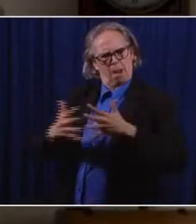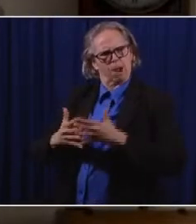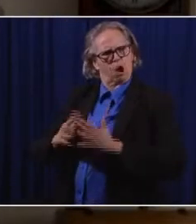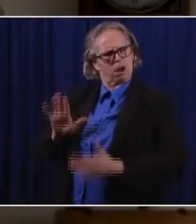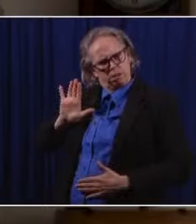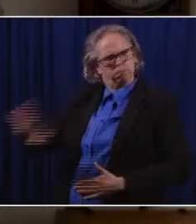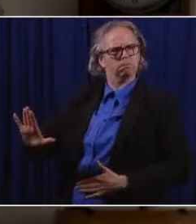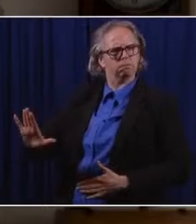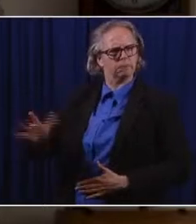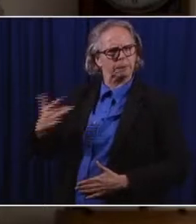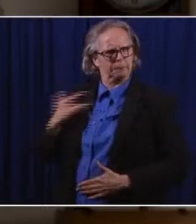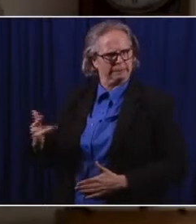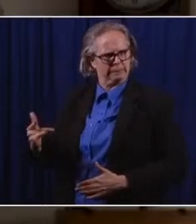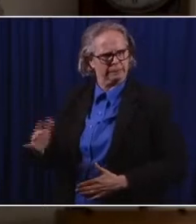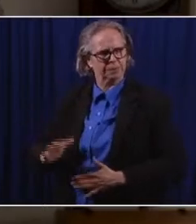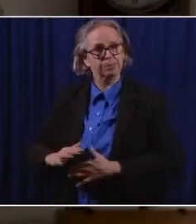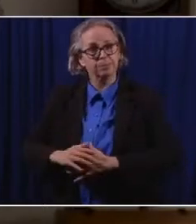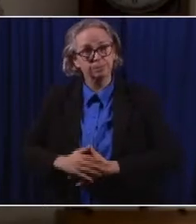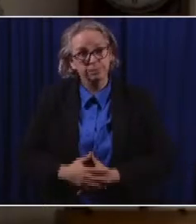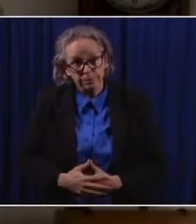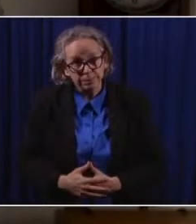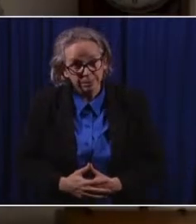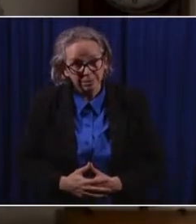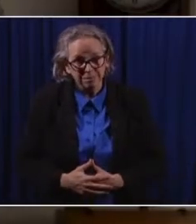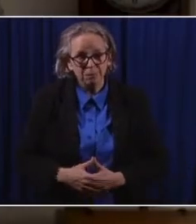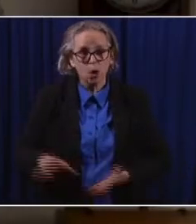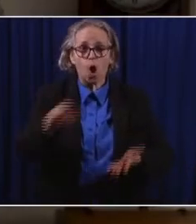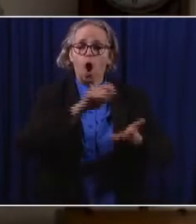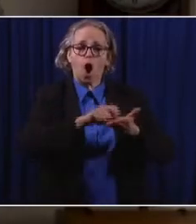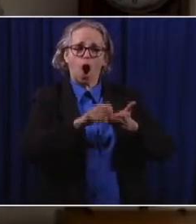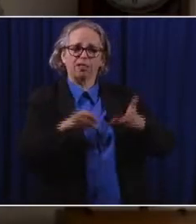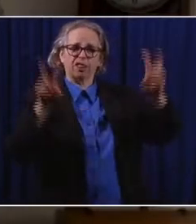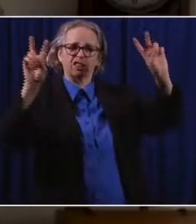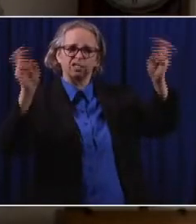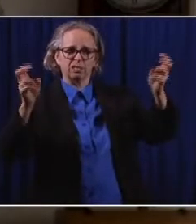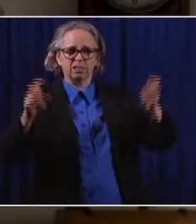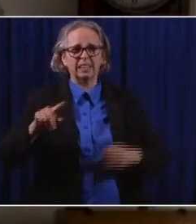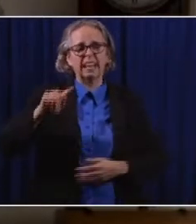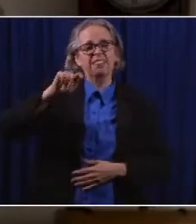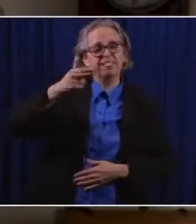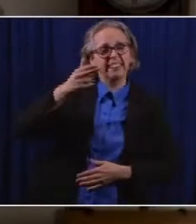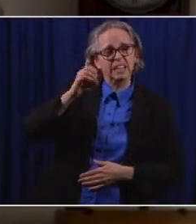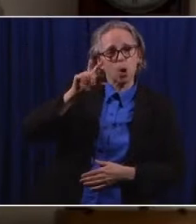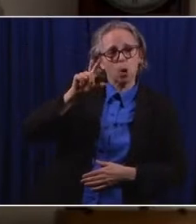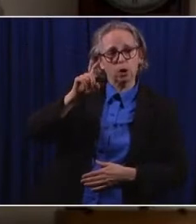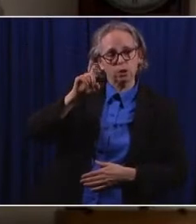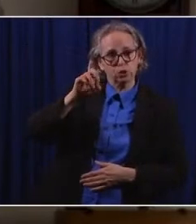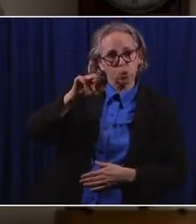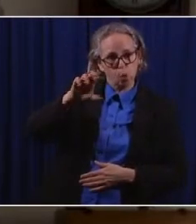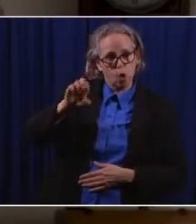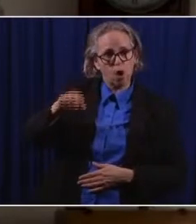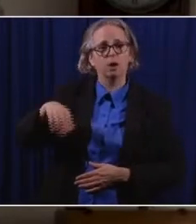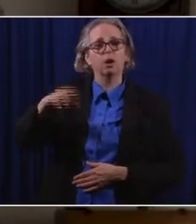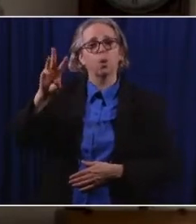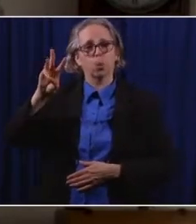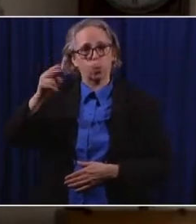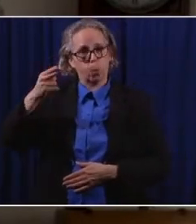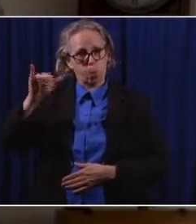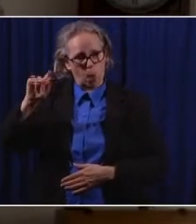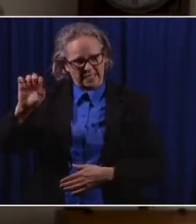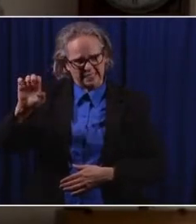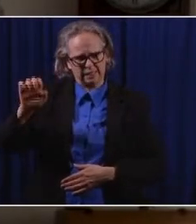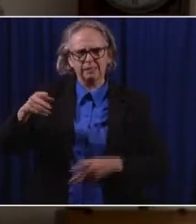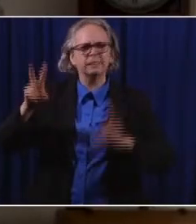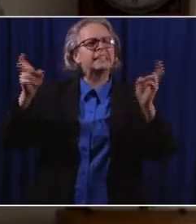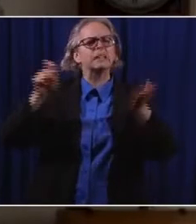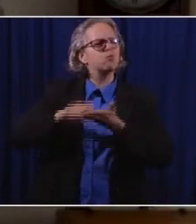As an author, Theodore White wrote in a book about another presidential election a number of years ago, we as